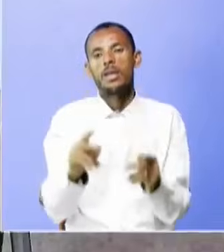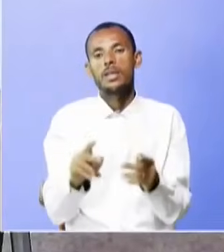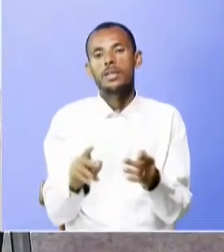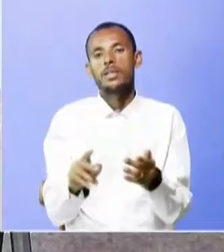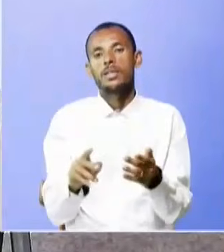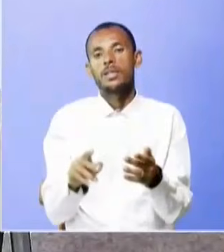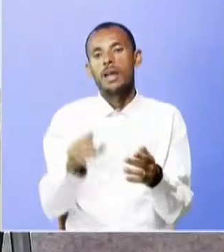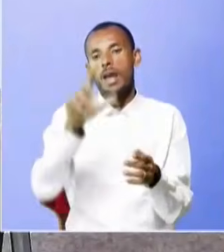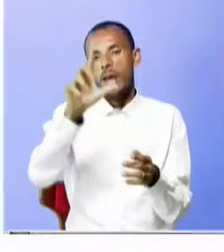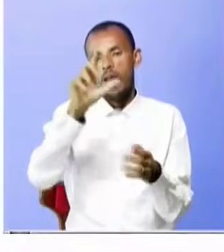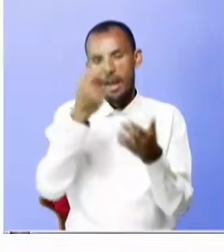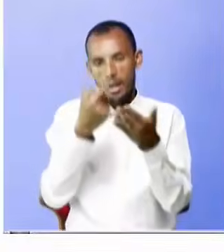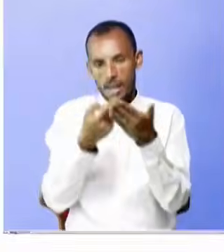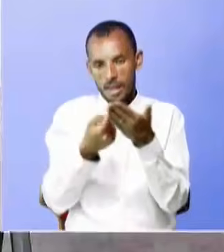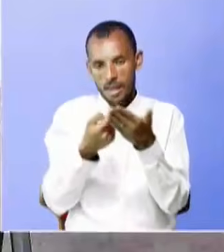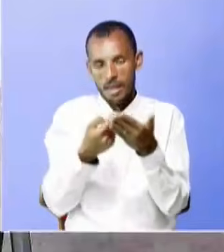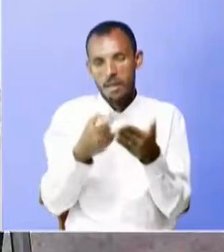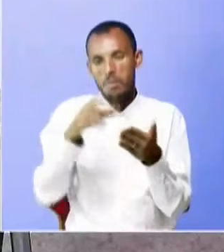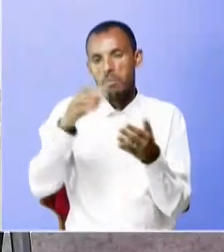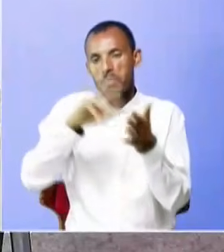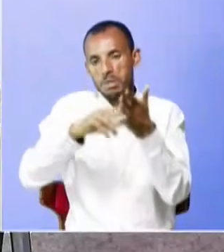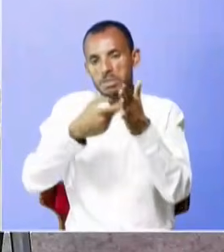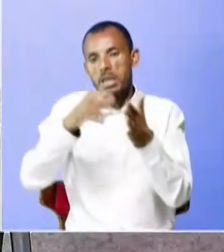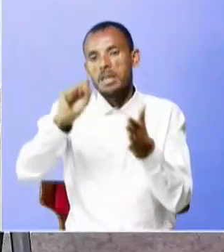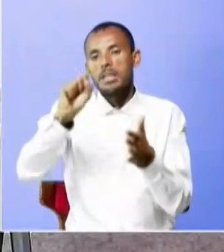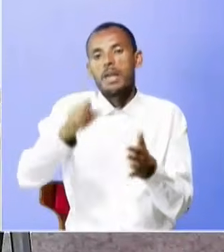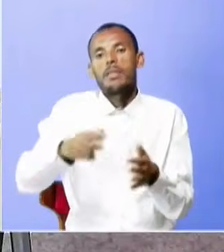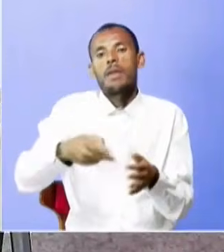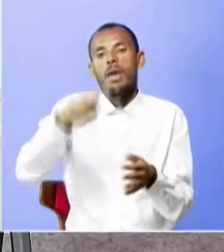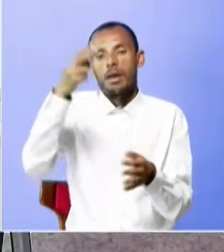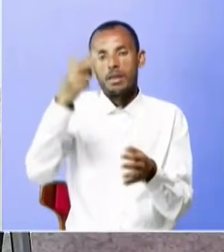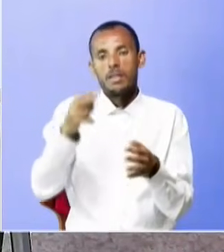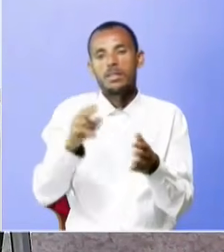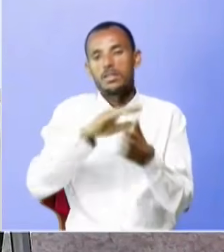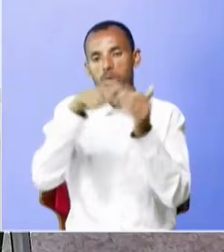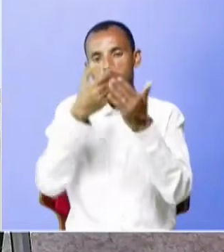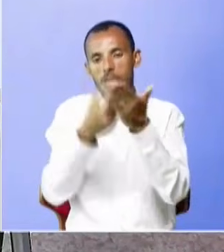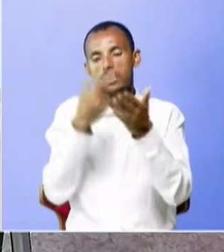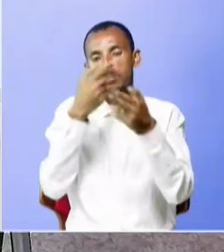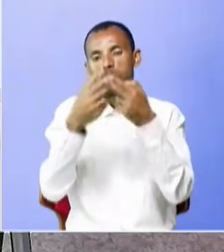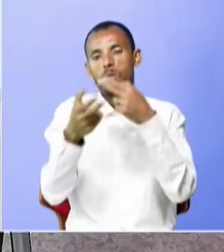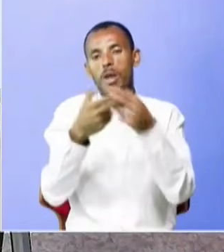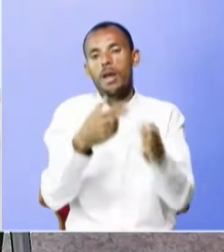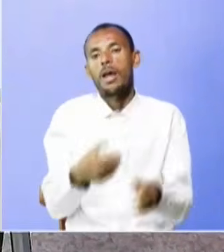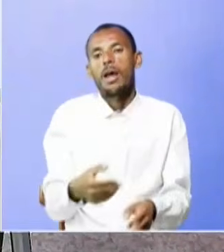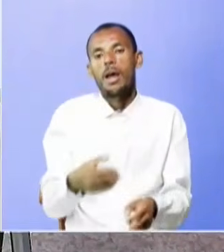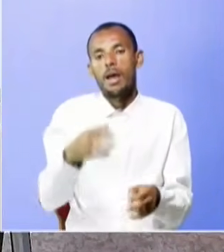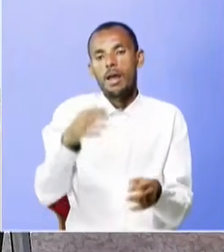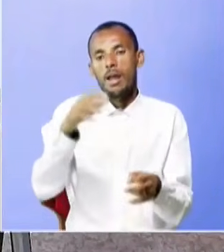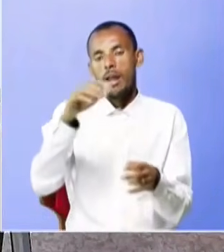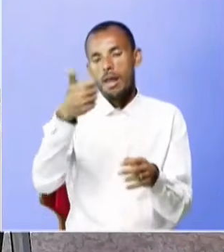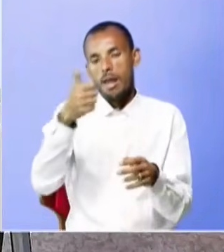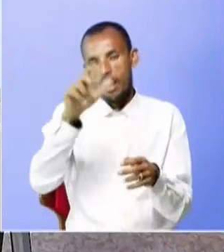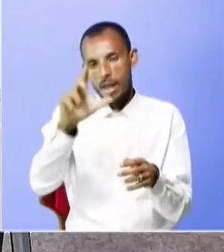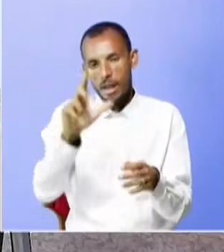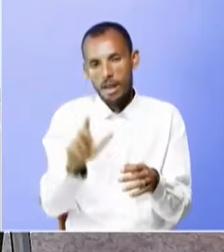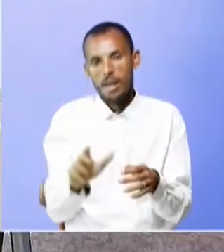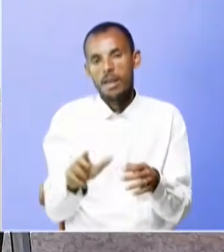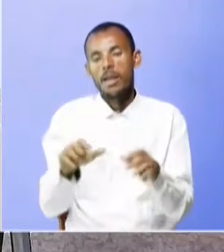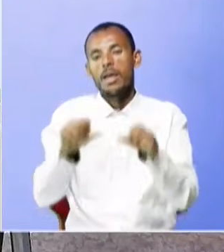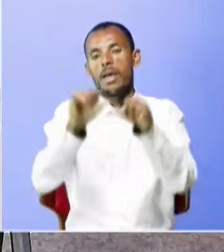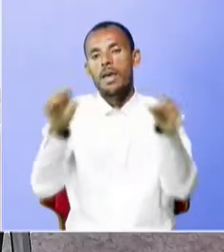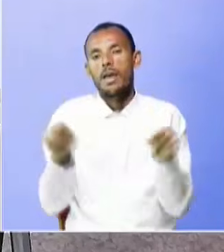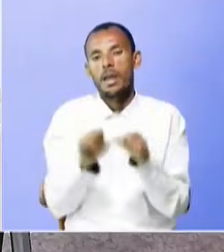is L here, the slant height. So the whole this product gives us the lateral surface area.